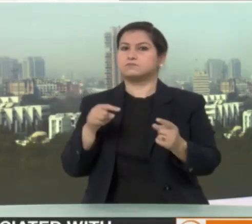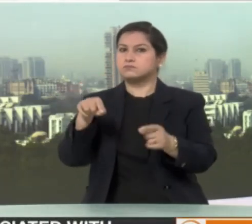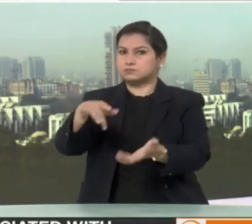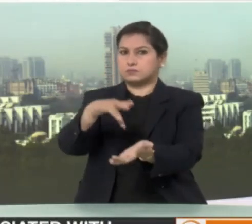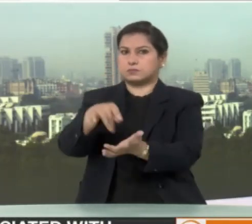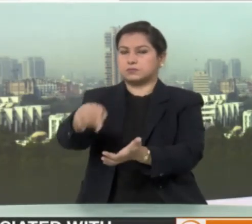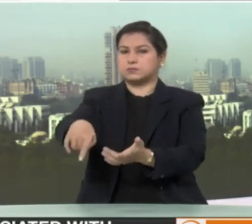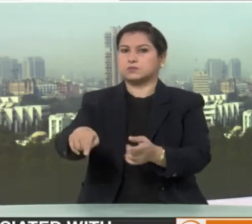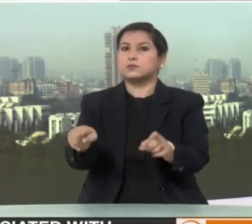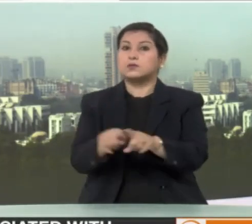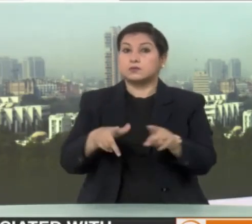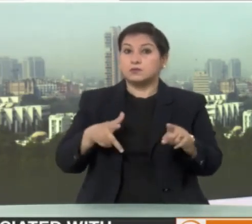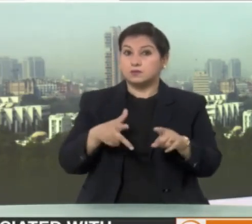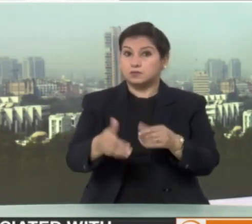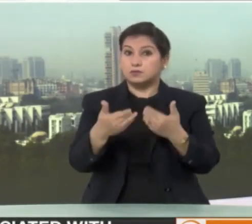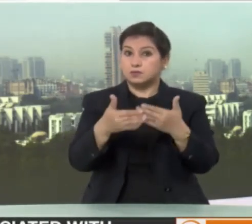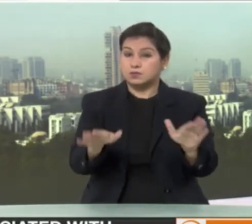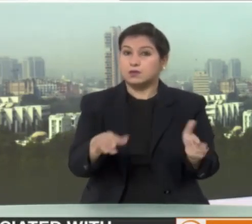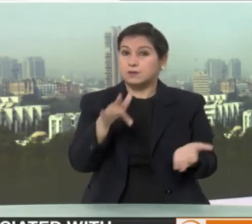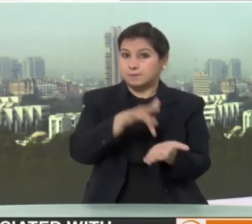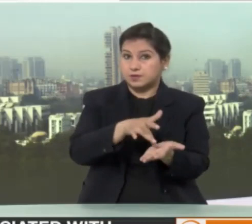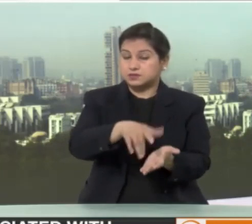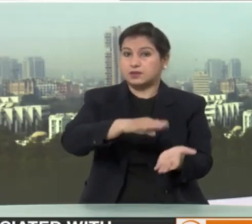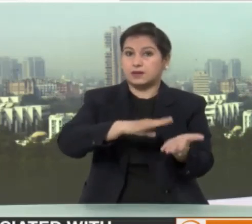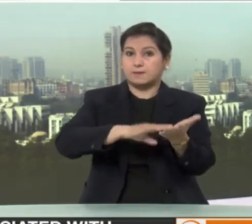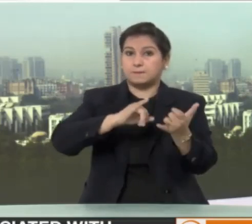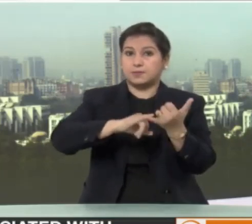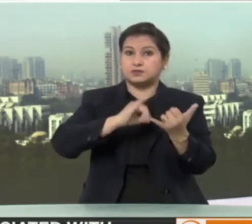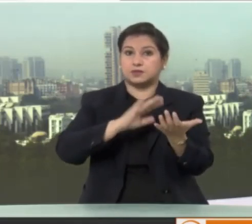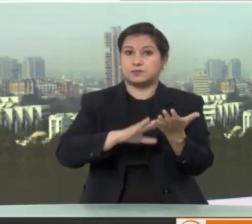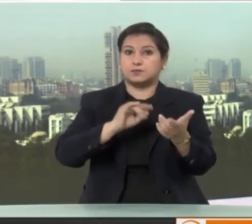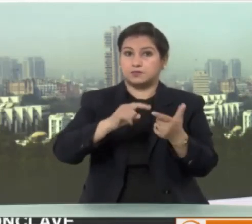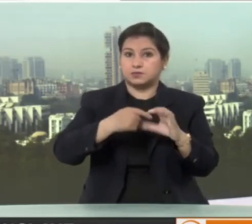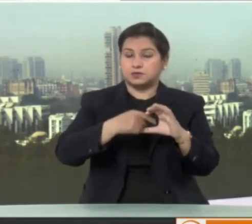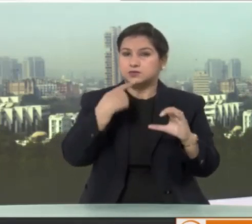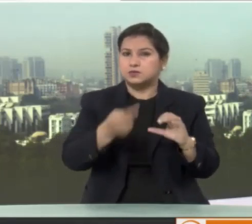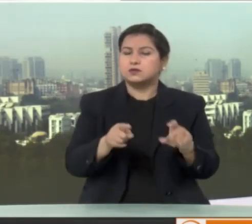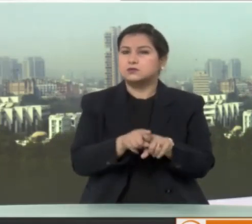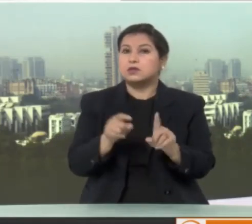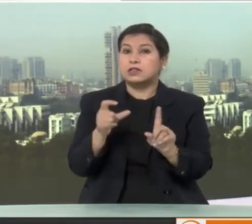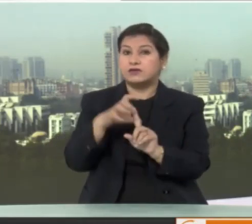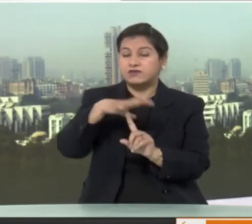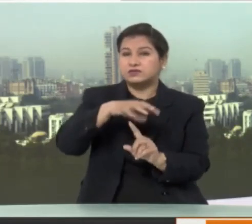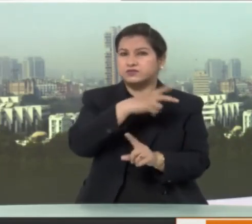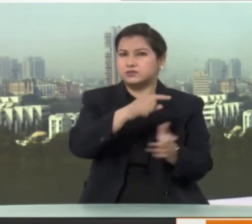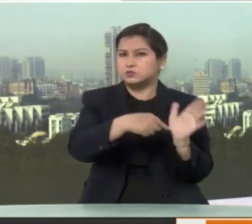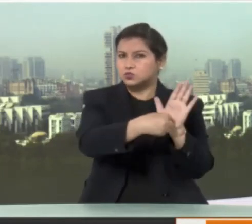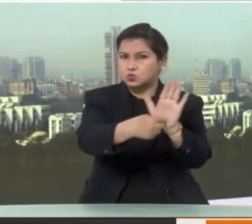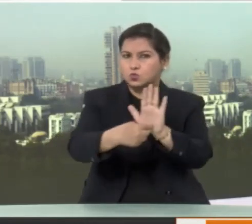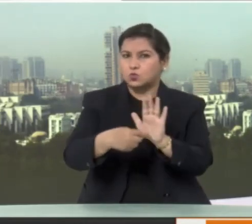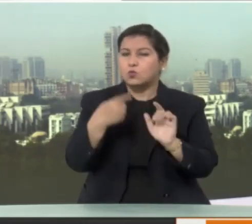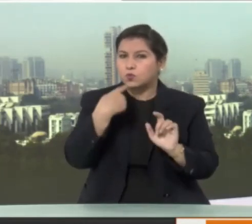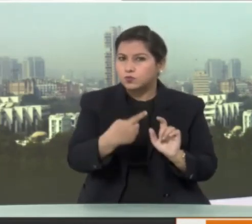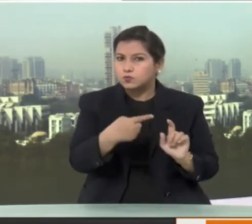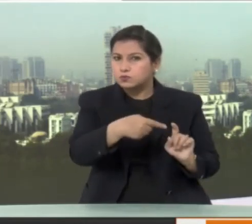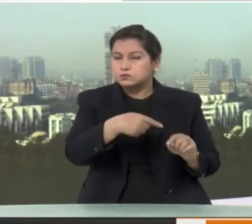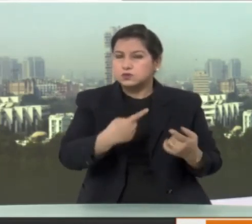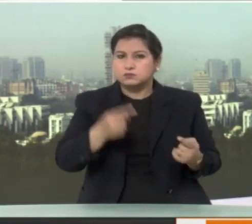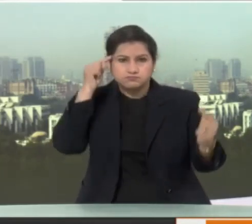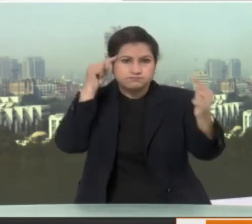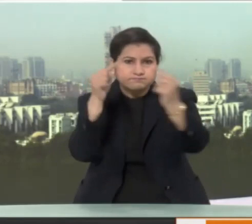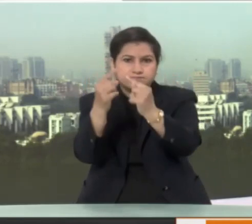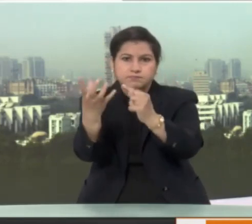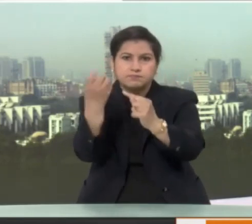field. Inaugurating the e-conclave of MSME sector associated with defence production, the Defence Minister said that achieving